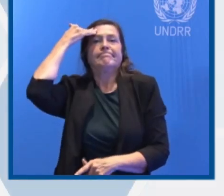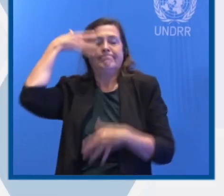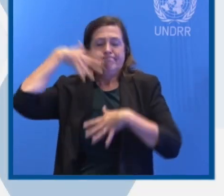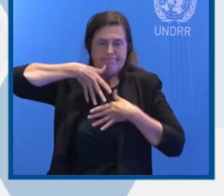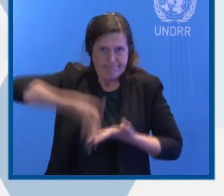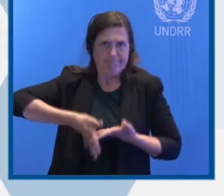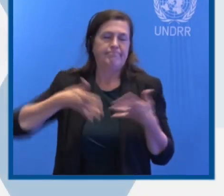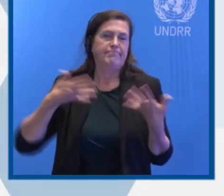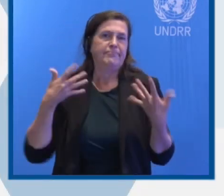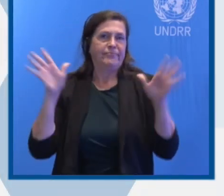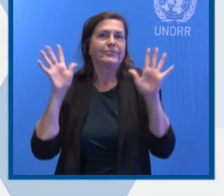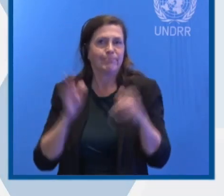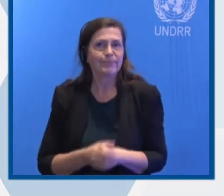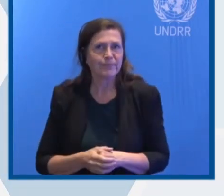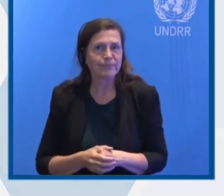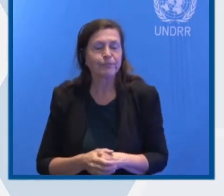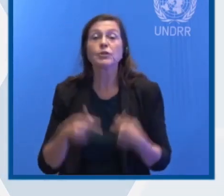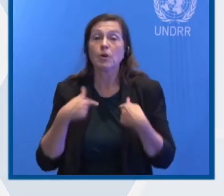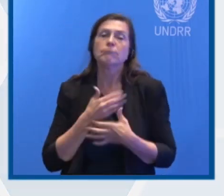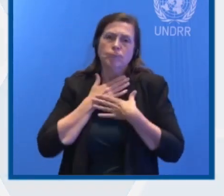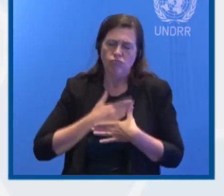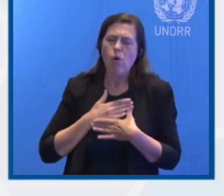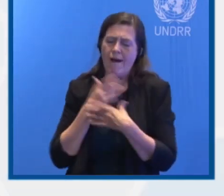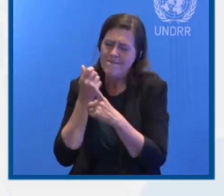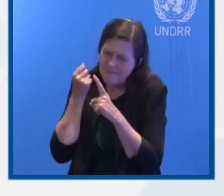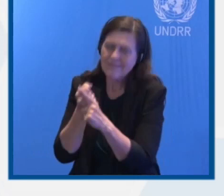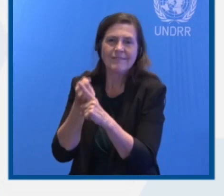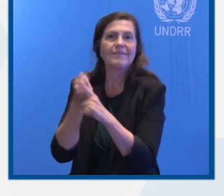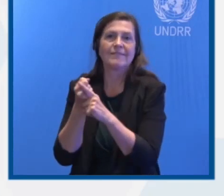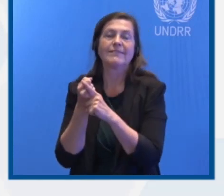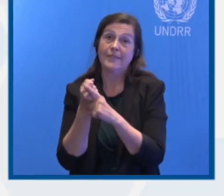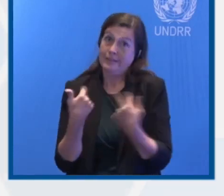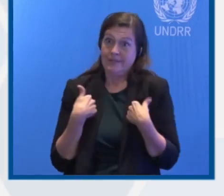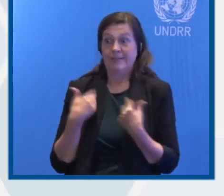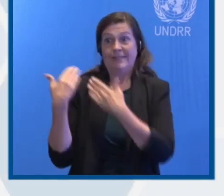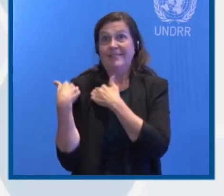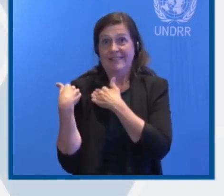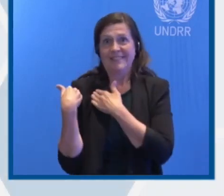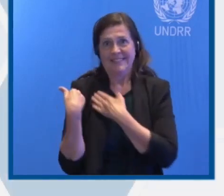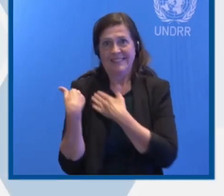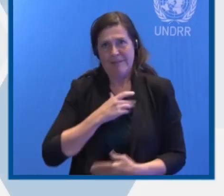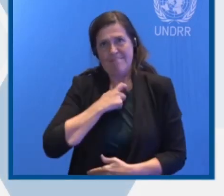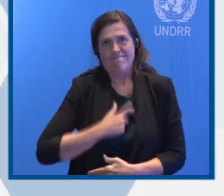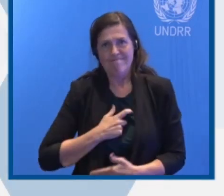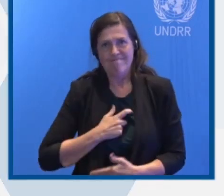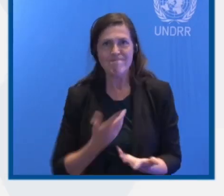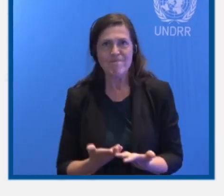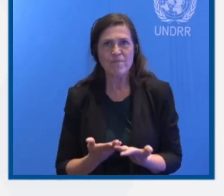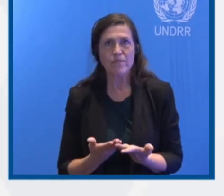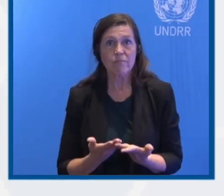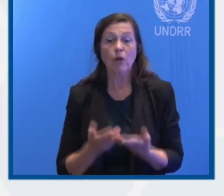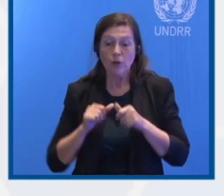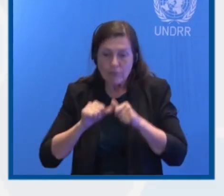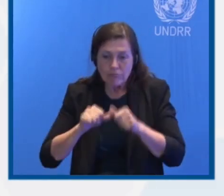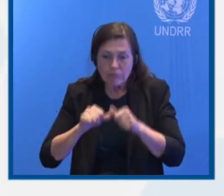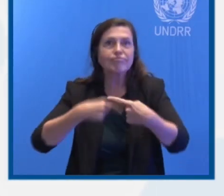just re-emphasize again, because I must, within the role that I have, to say when we talk about the Sustainable